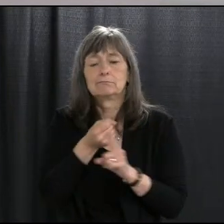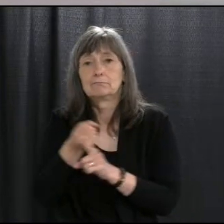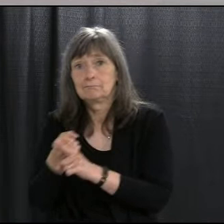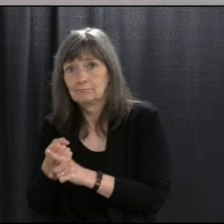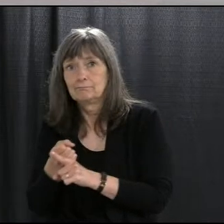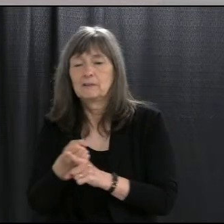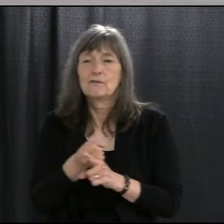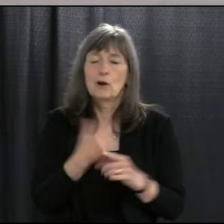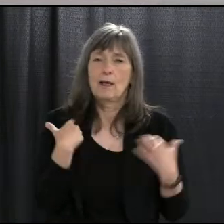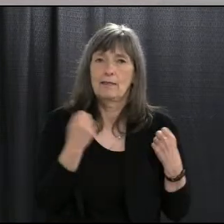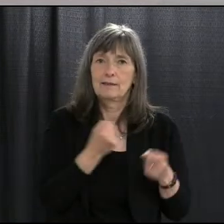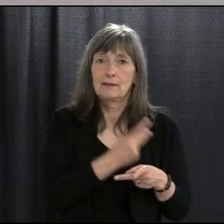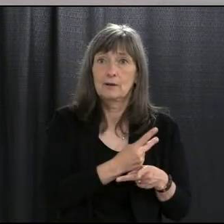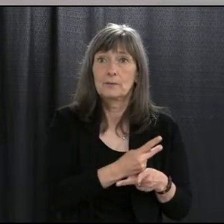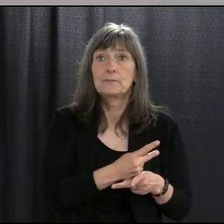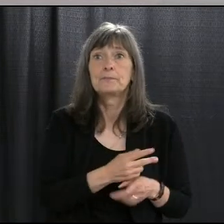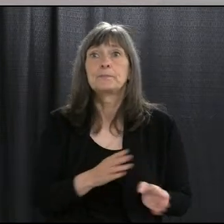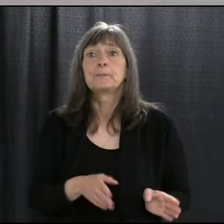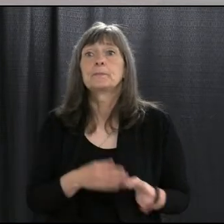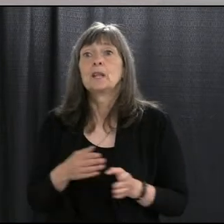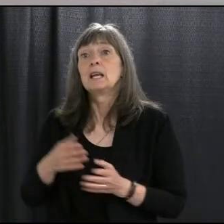side, I think that this year